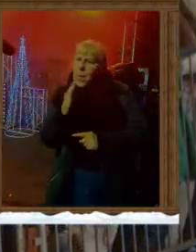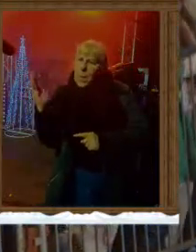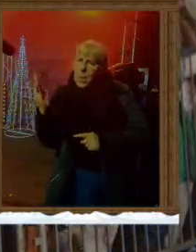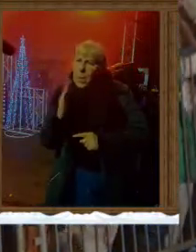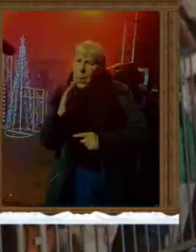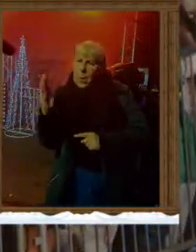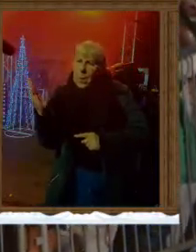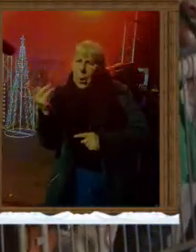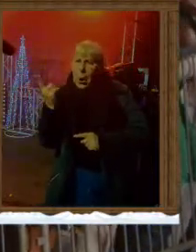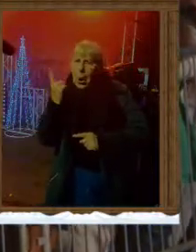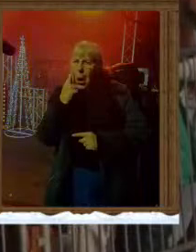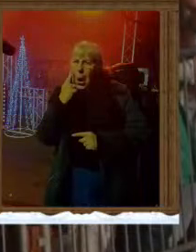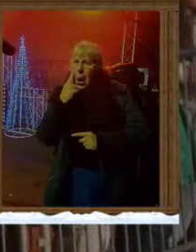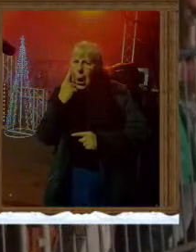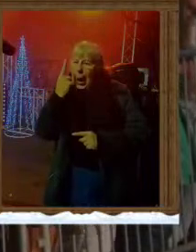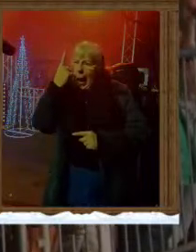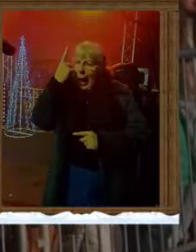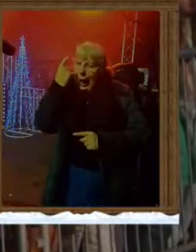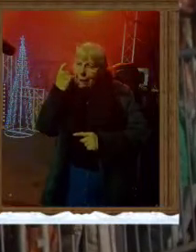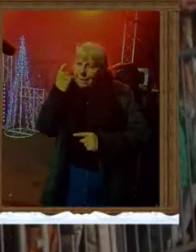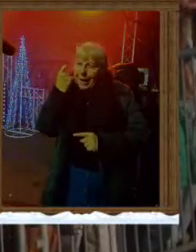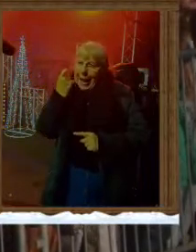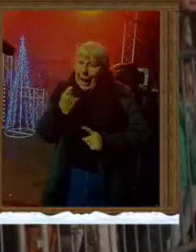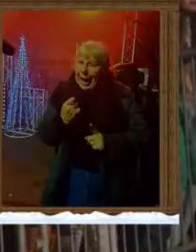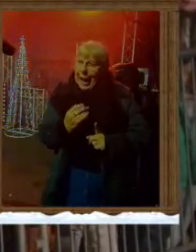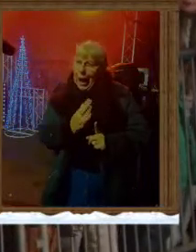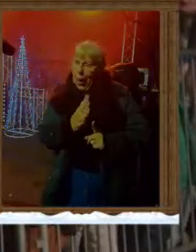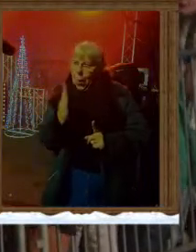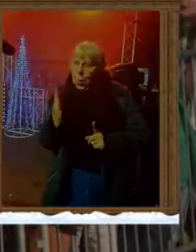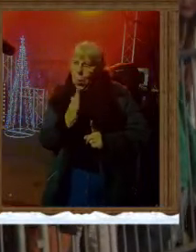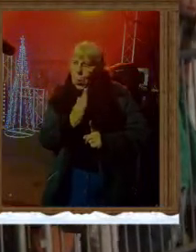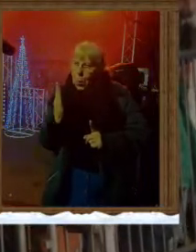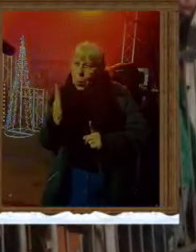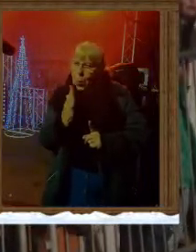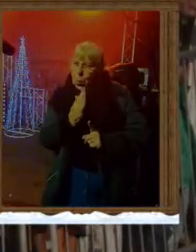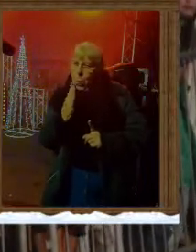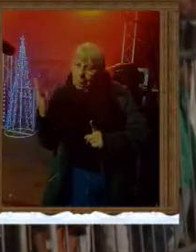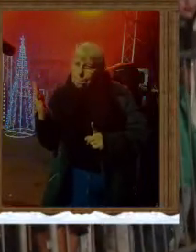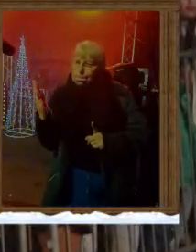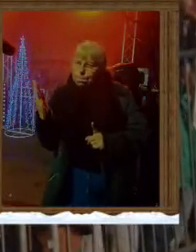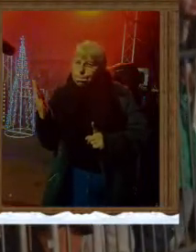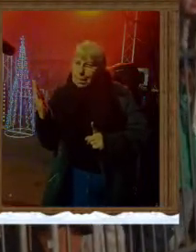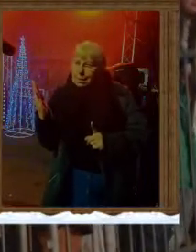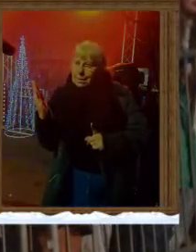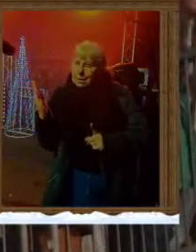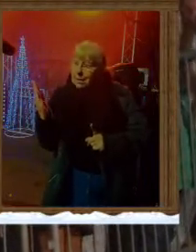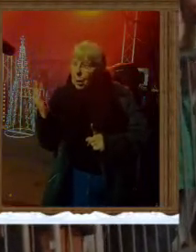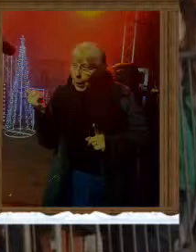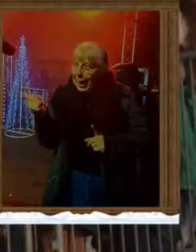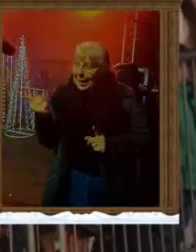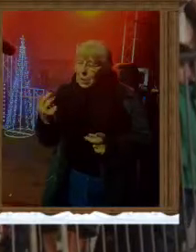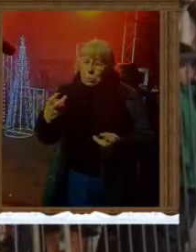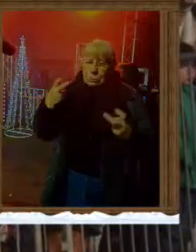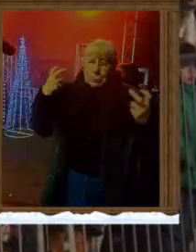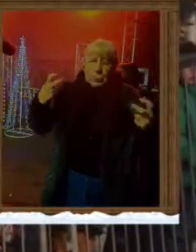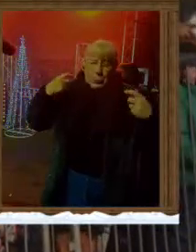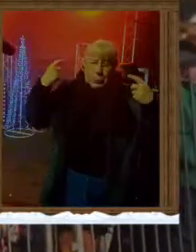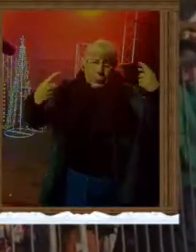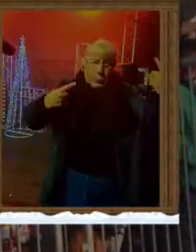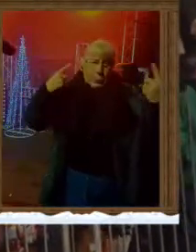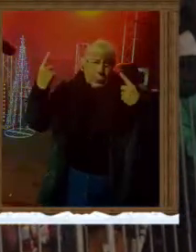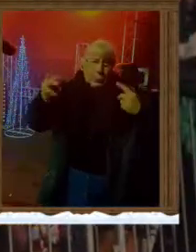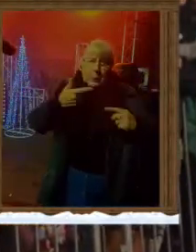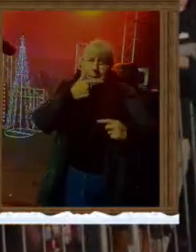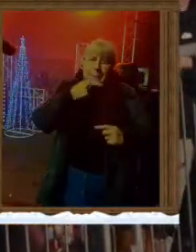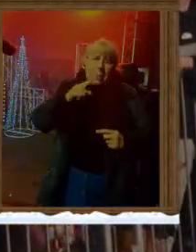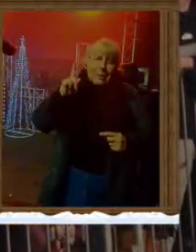see if we can still knock it off the charts, okay? So we'll be looking for some of the rowdiest, noisiest boys and girls